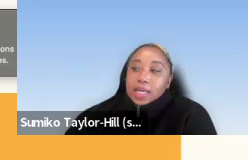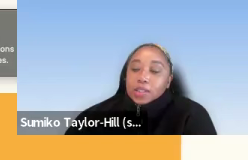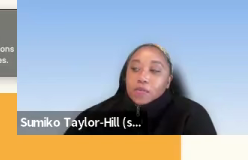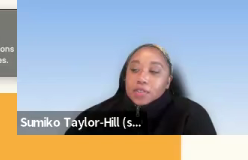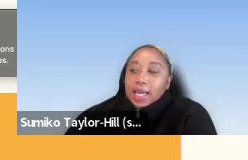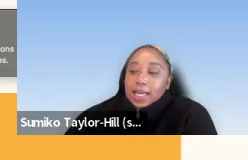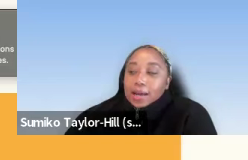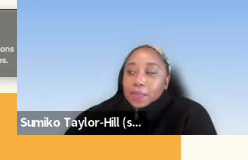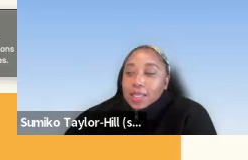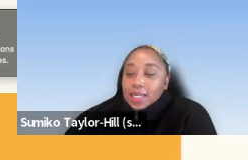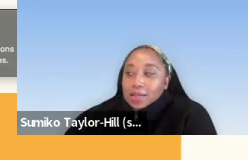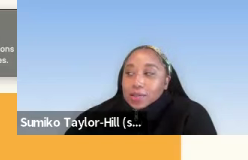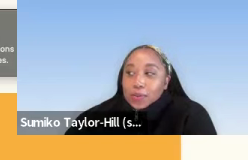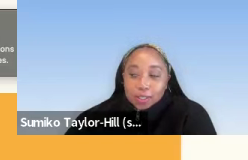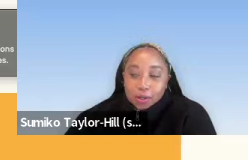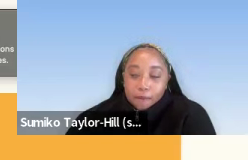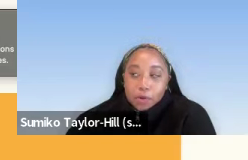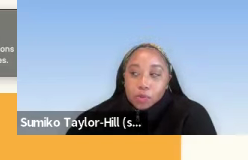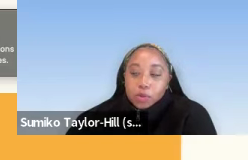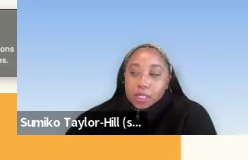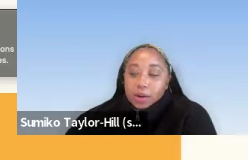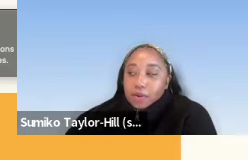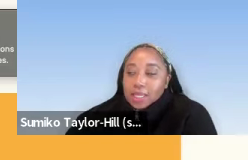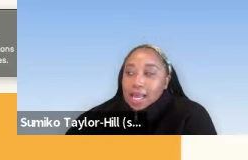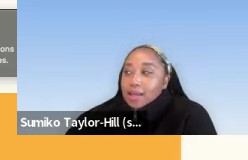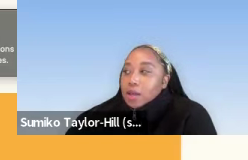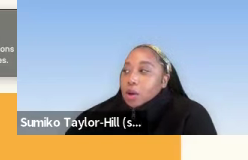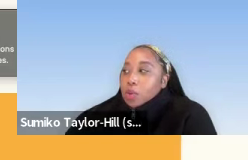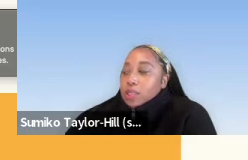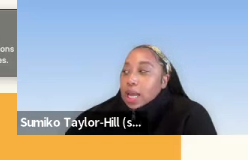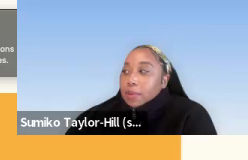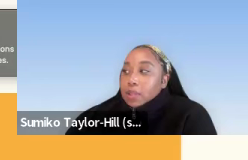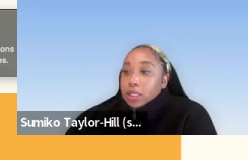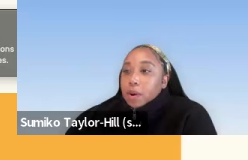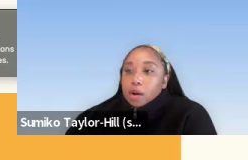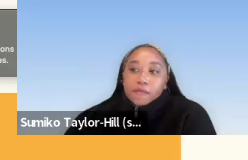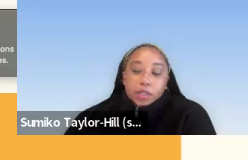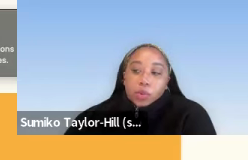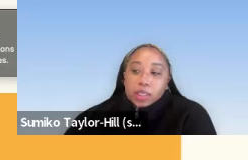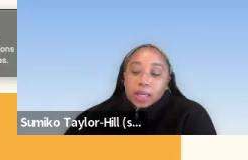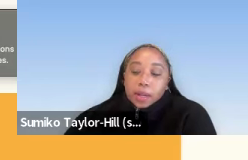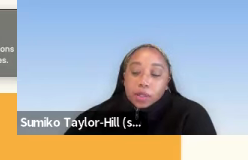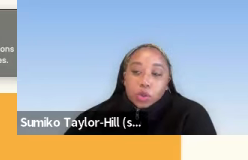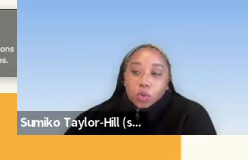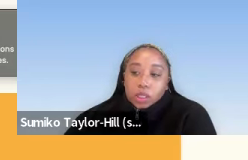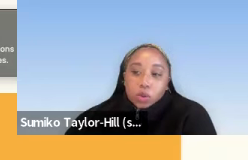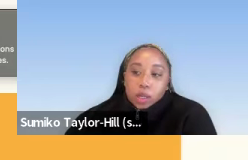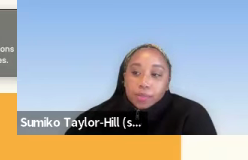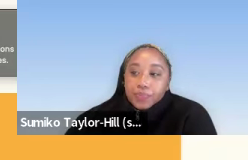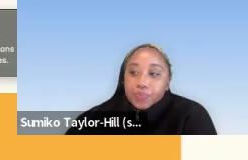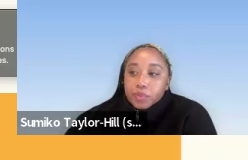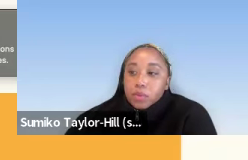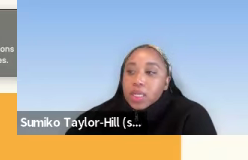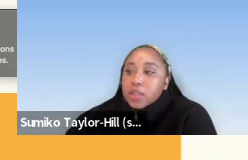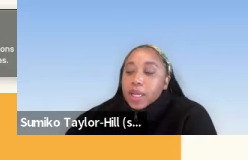Measure 110's Oversight and Accountability Council, whom we'll be hearing from today, was established as part of Measure 110 in